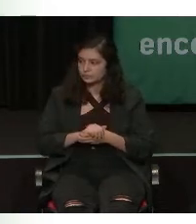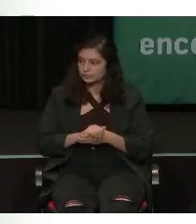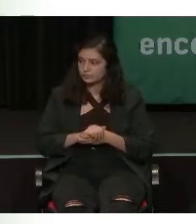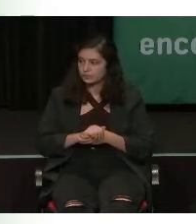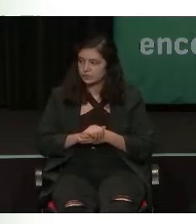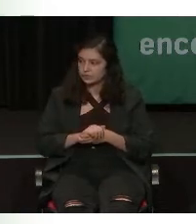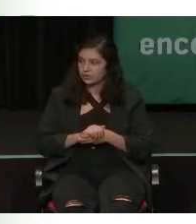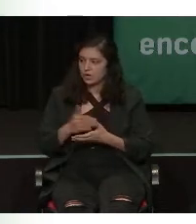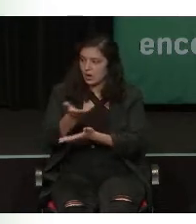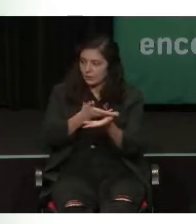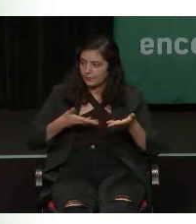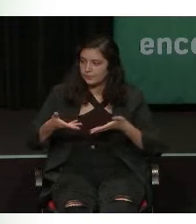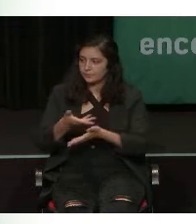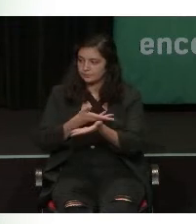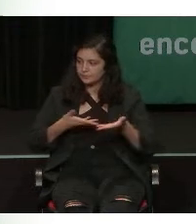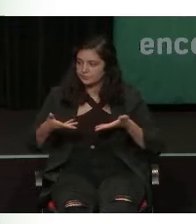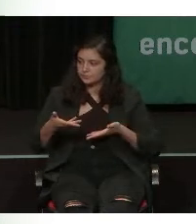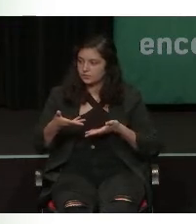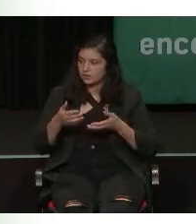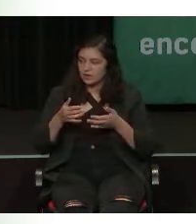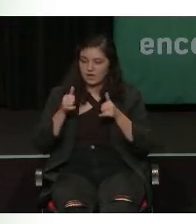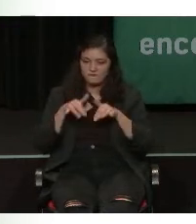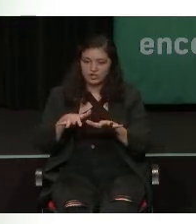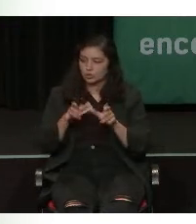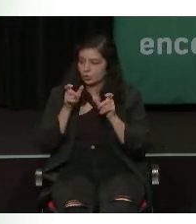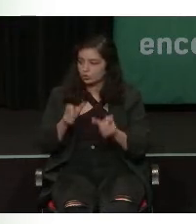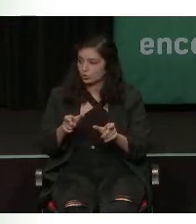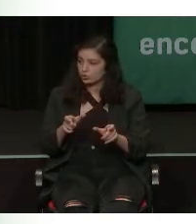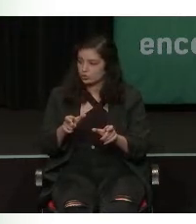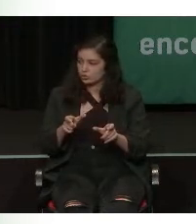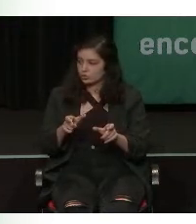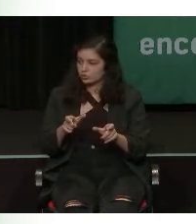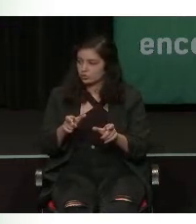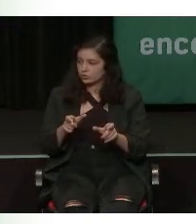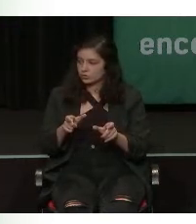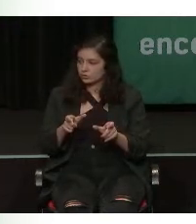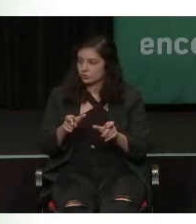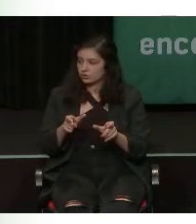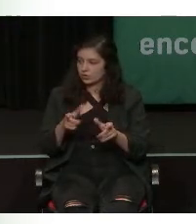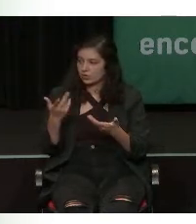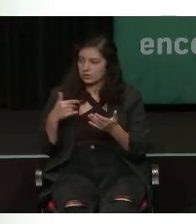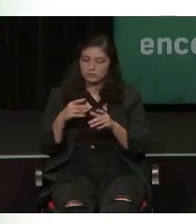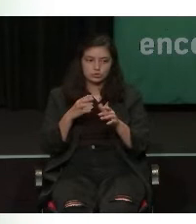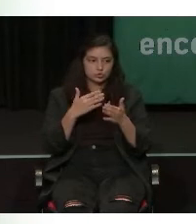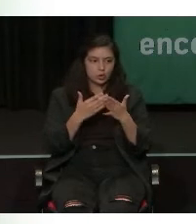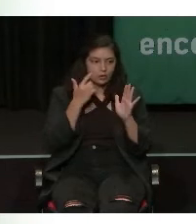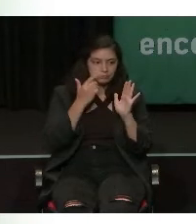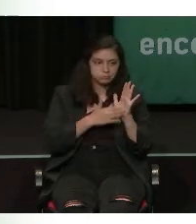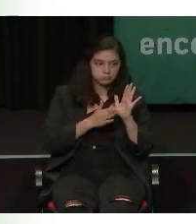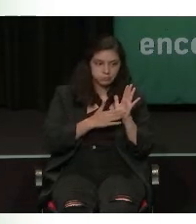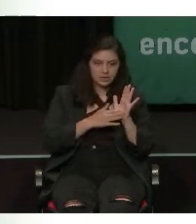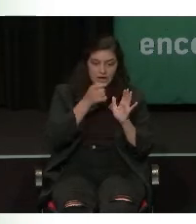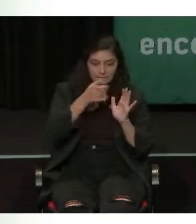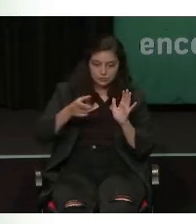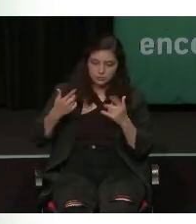research. Harmony between team members. Infection control. This device not only detects in patients,